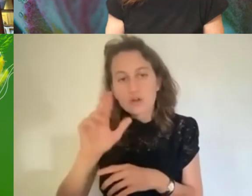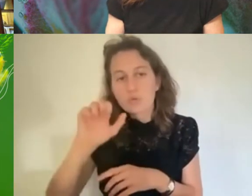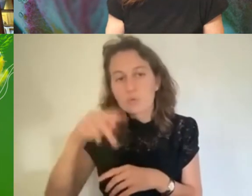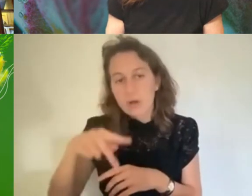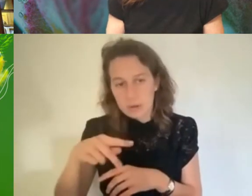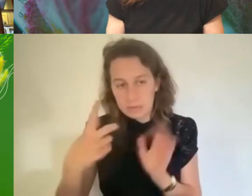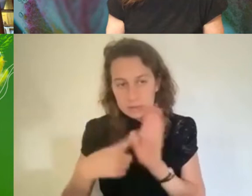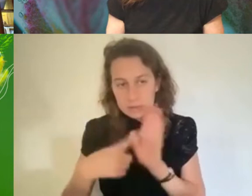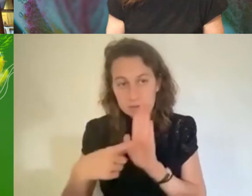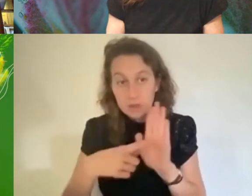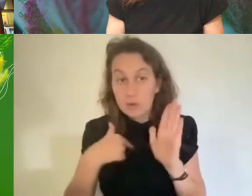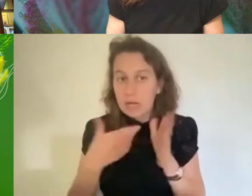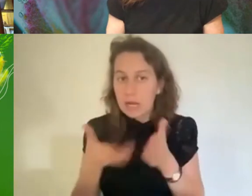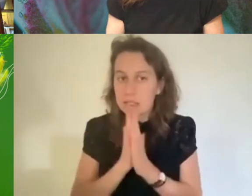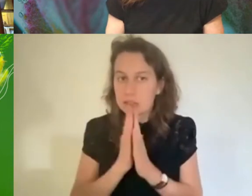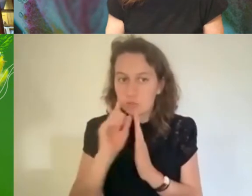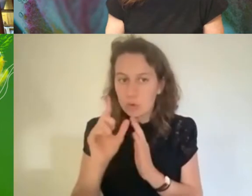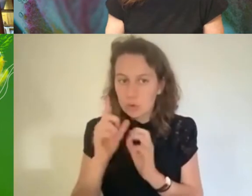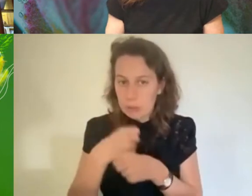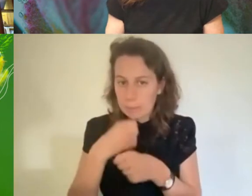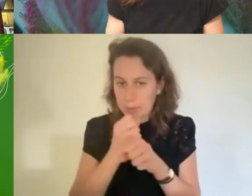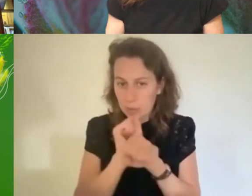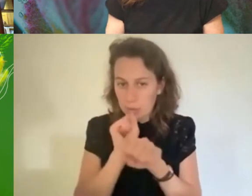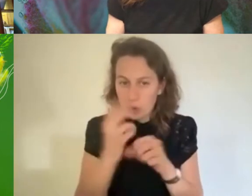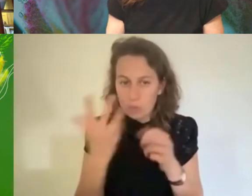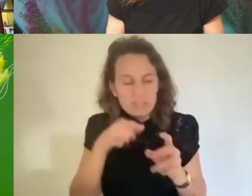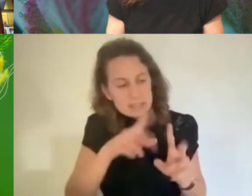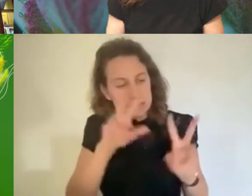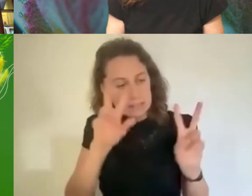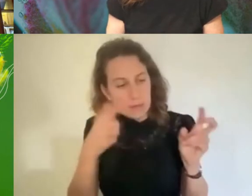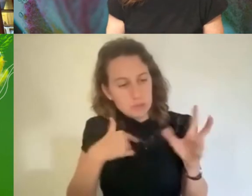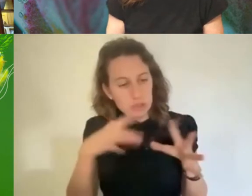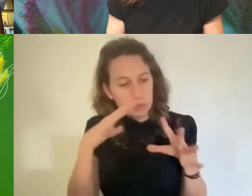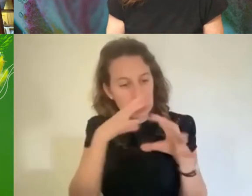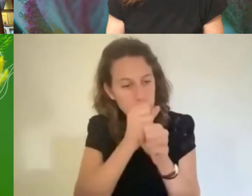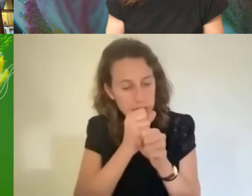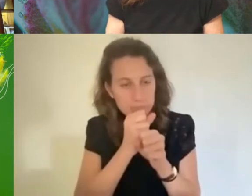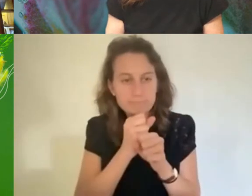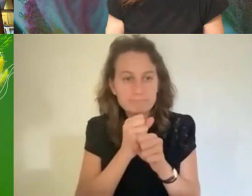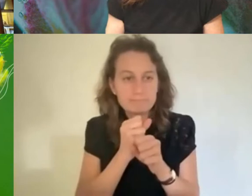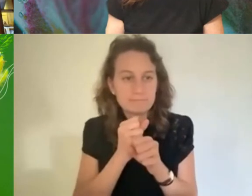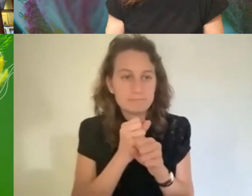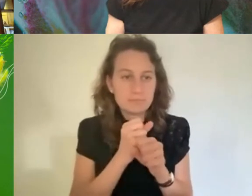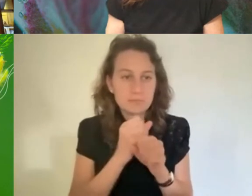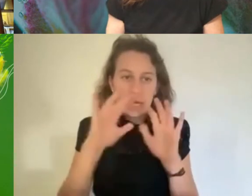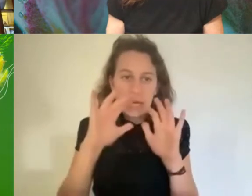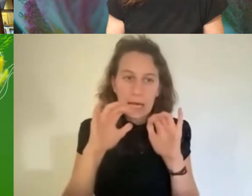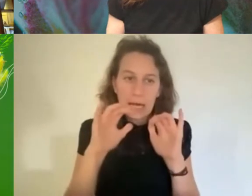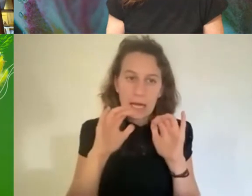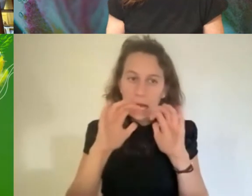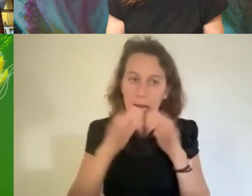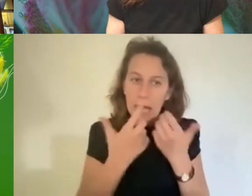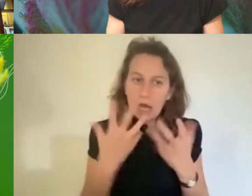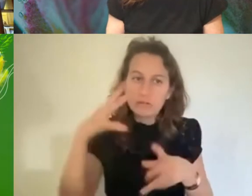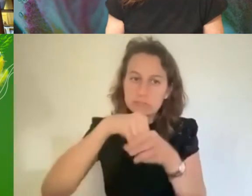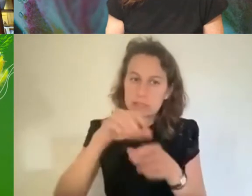creating work for this exhibition, what was it about the subject that attracted you to the project, and how did you come to include Lei in